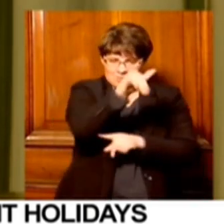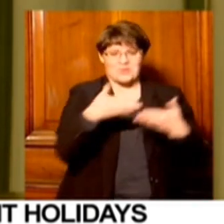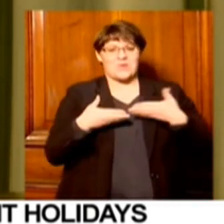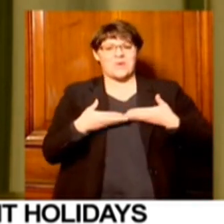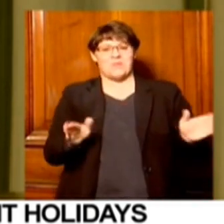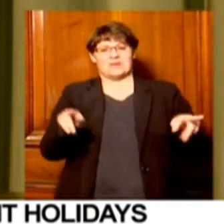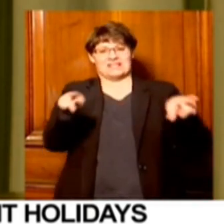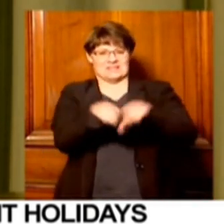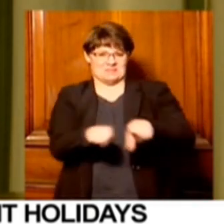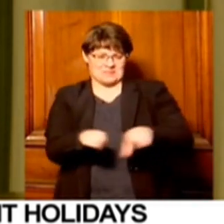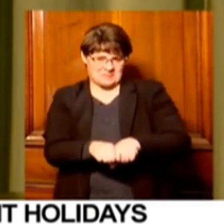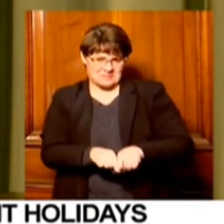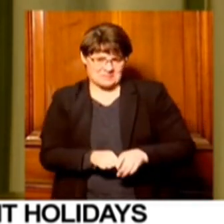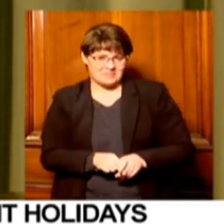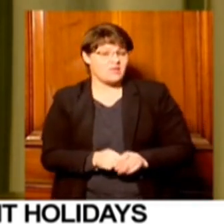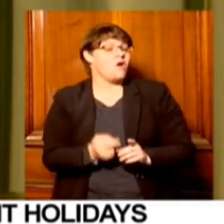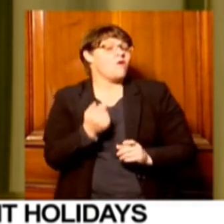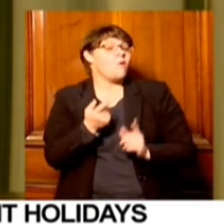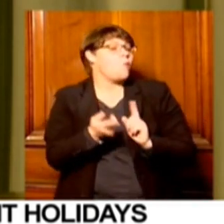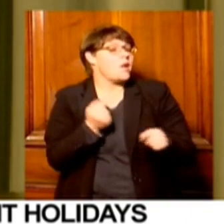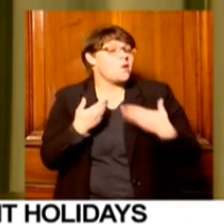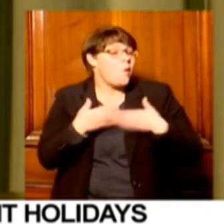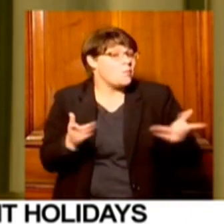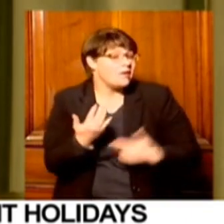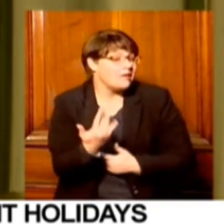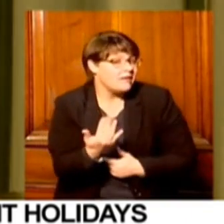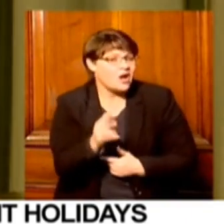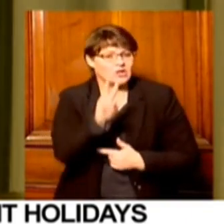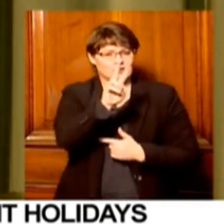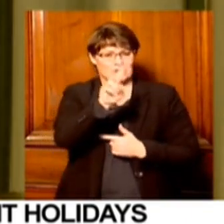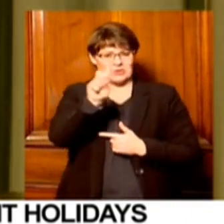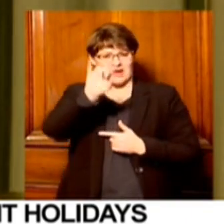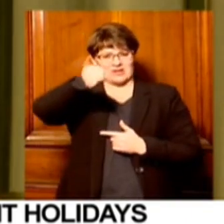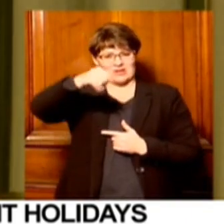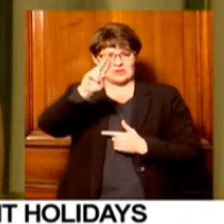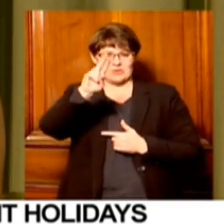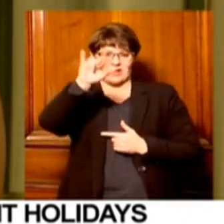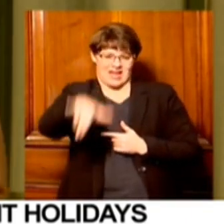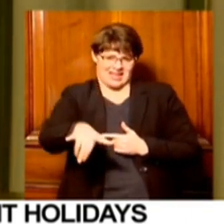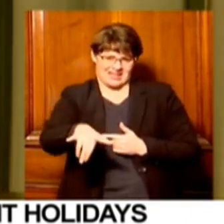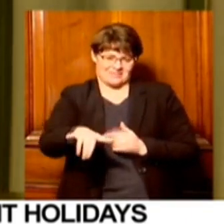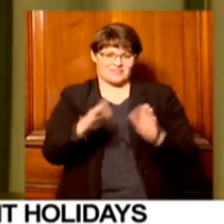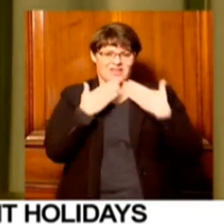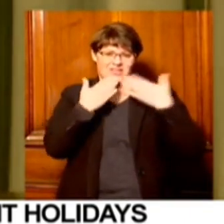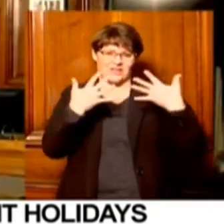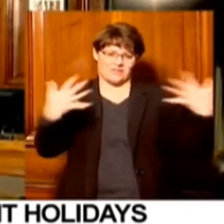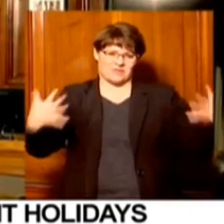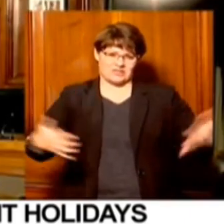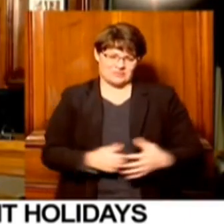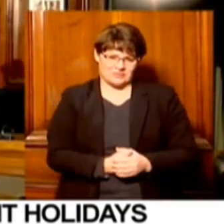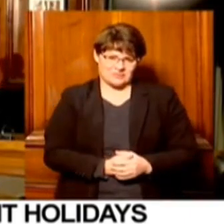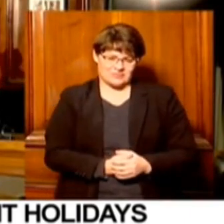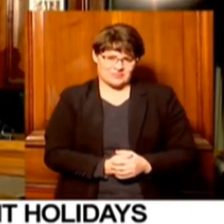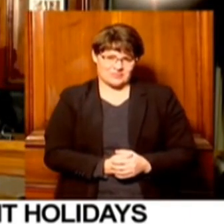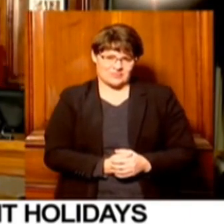be opened from the 21st of July. I thank you.